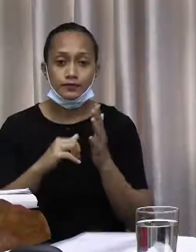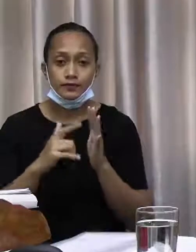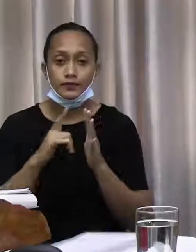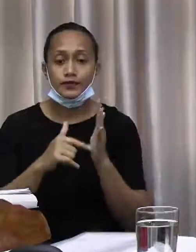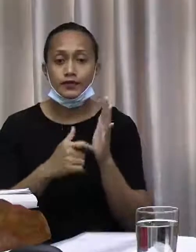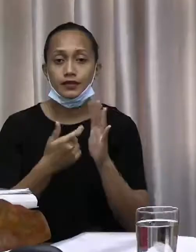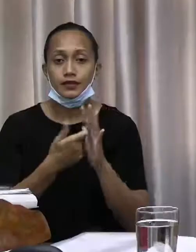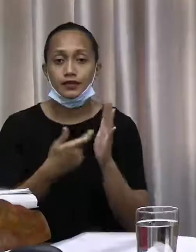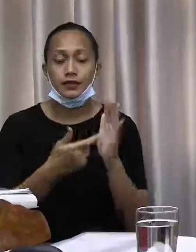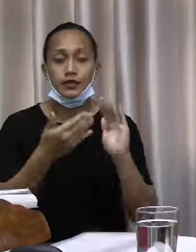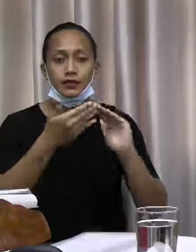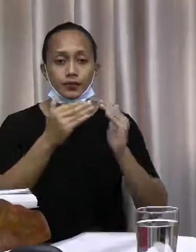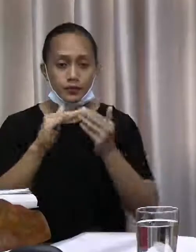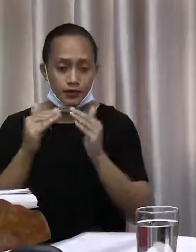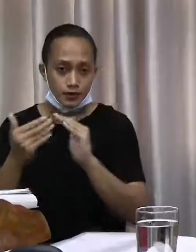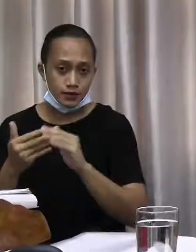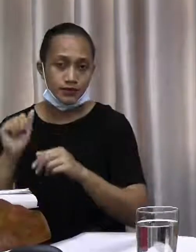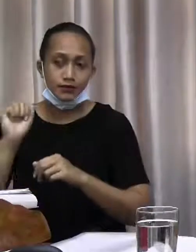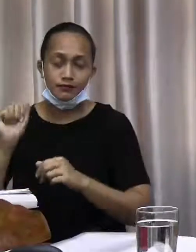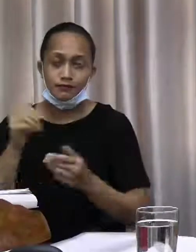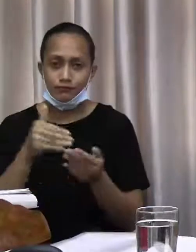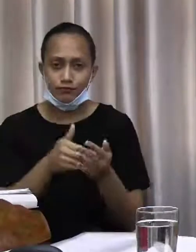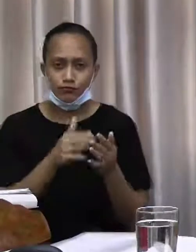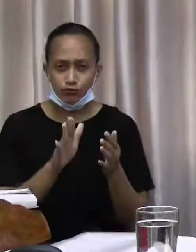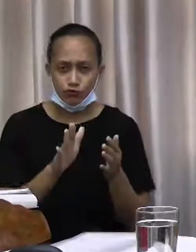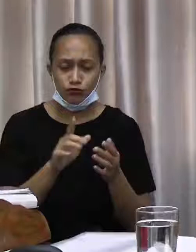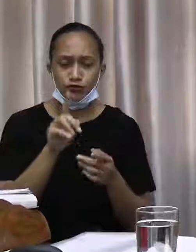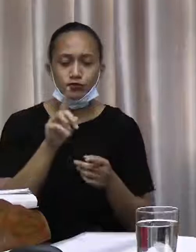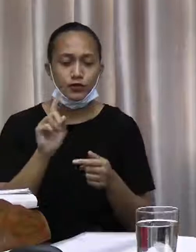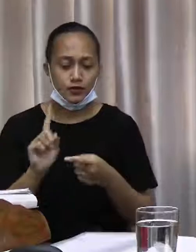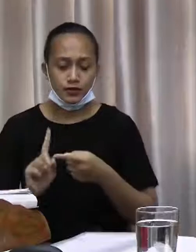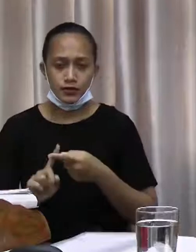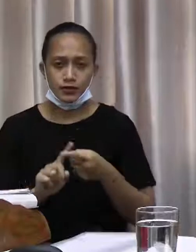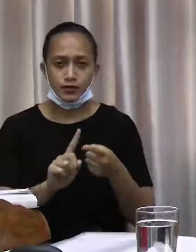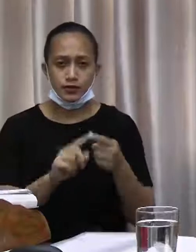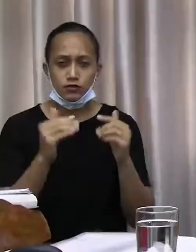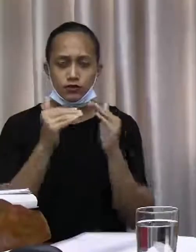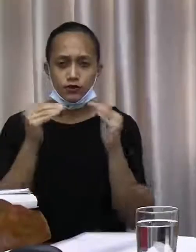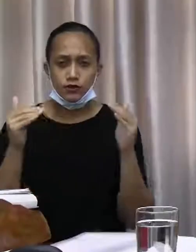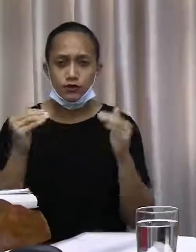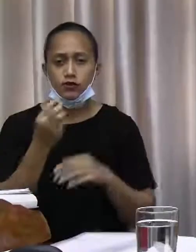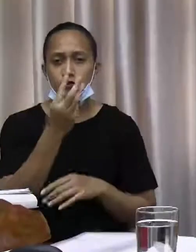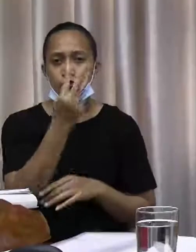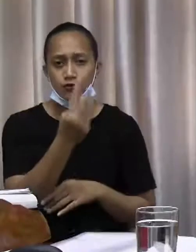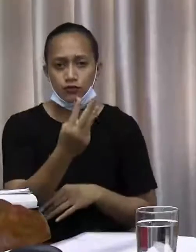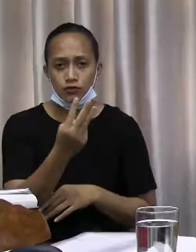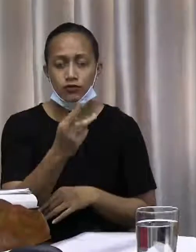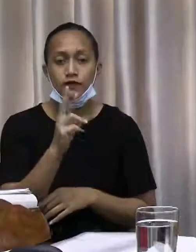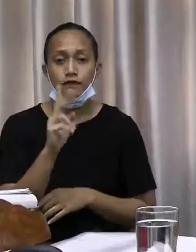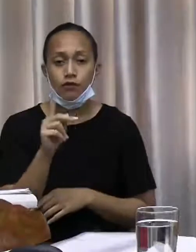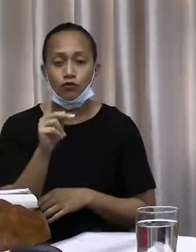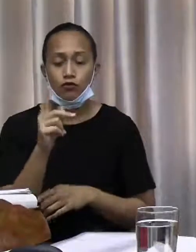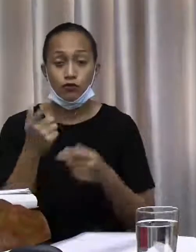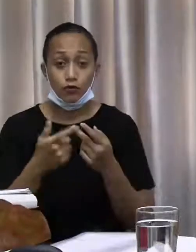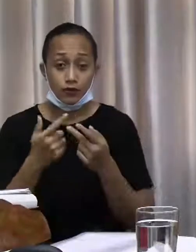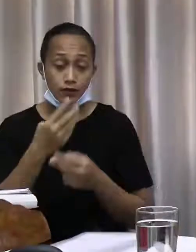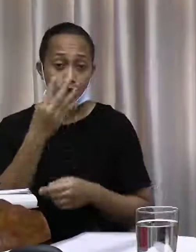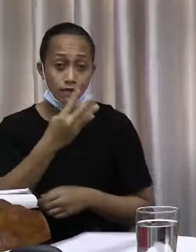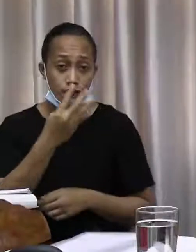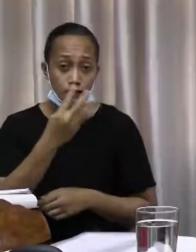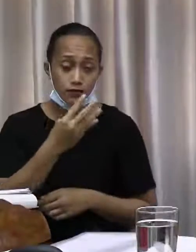Committee and thereby approved the continuation of Level 3 for another 14